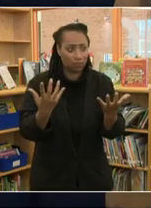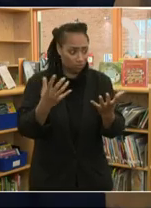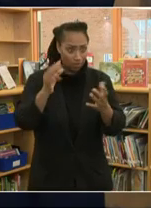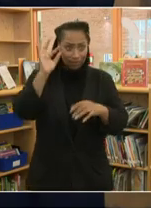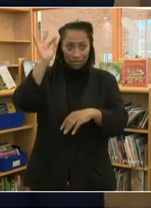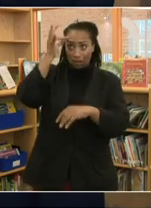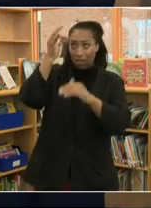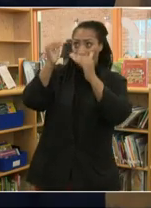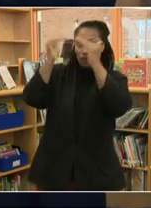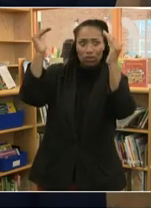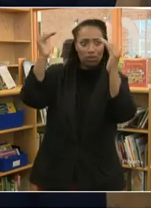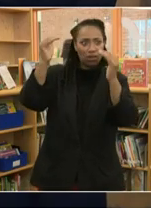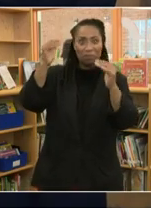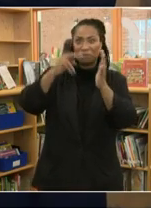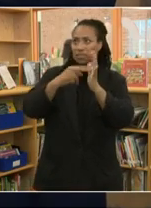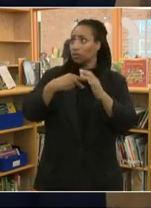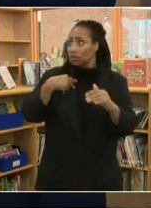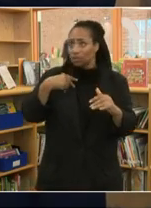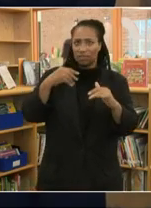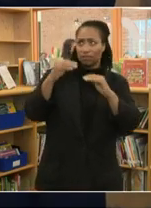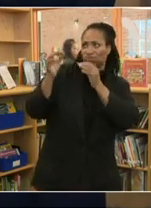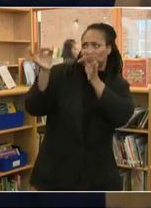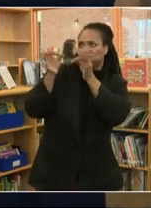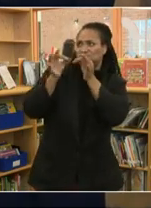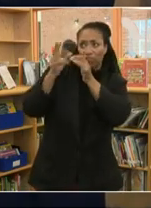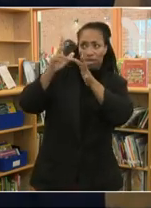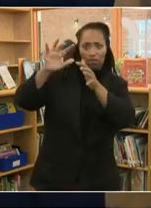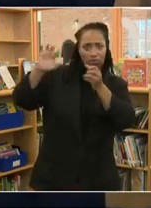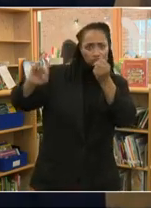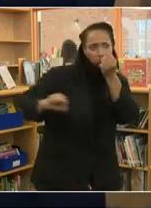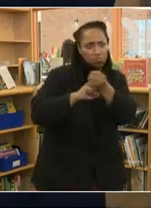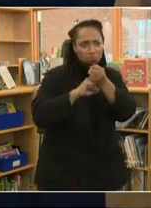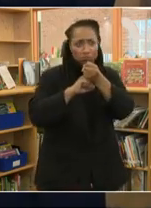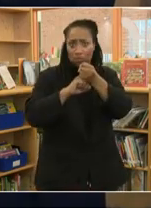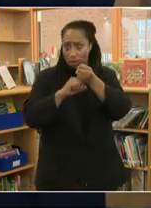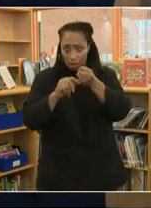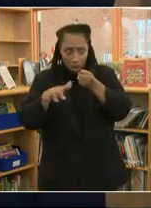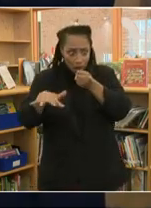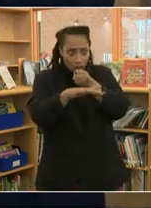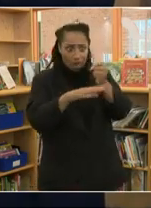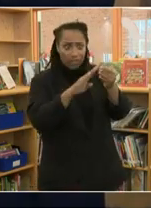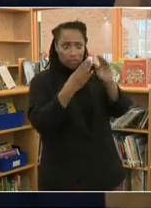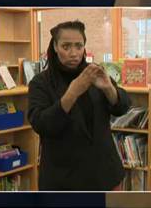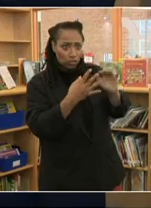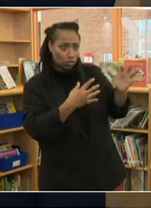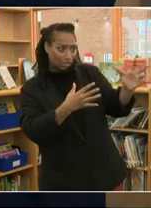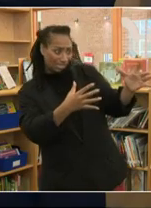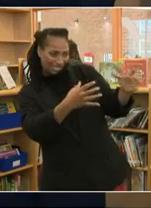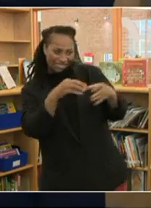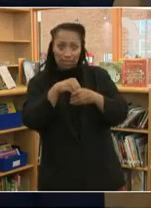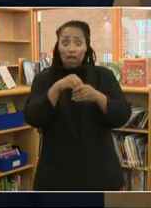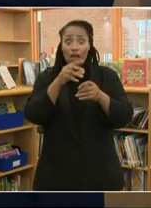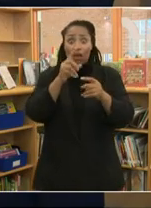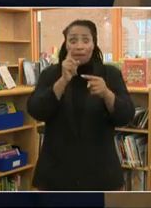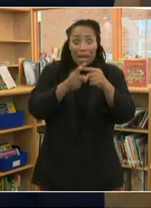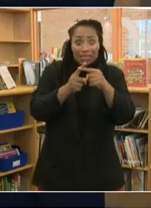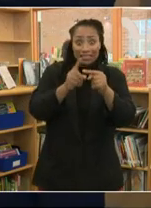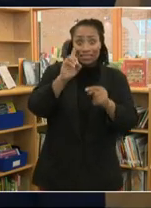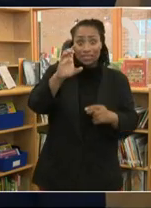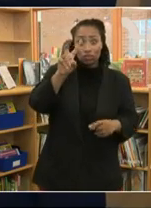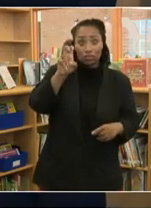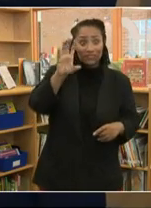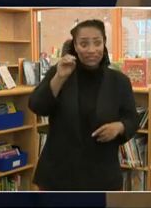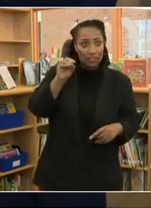increasingly plugging in local folks. But DC 250, we have Rebecca Otero Lemos,